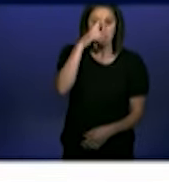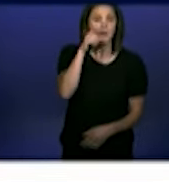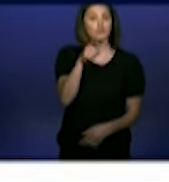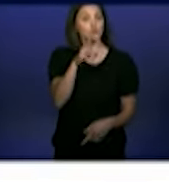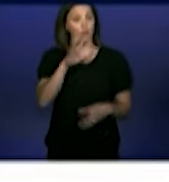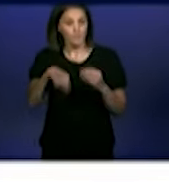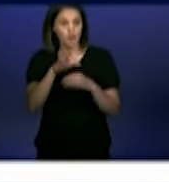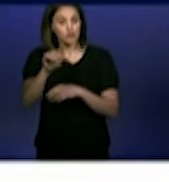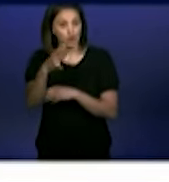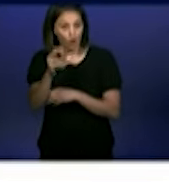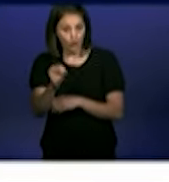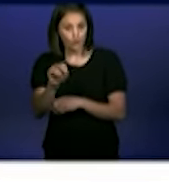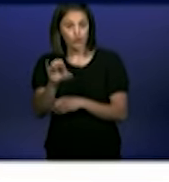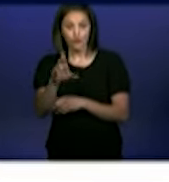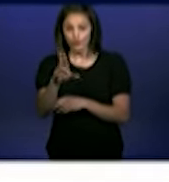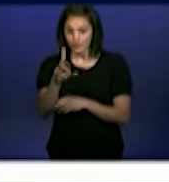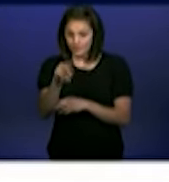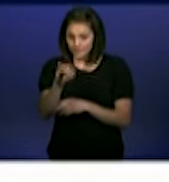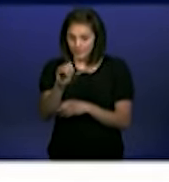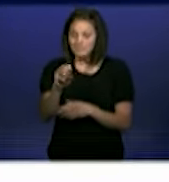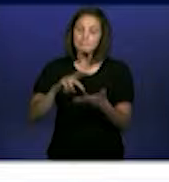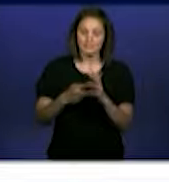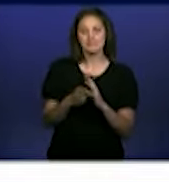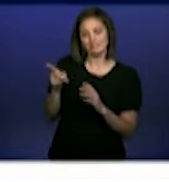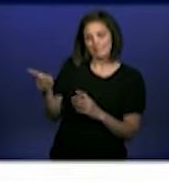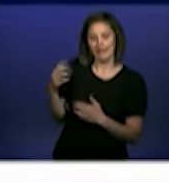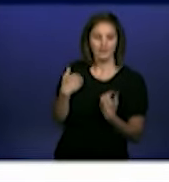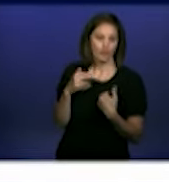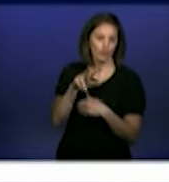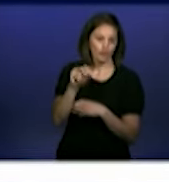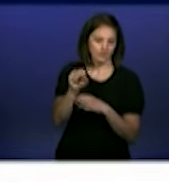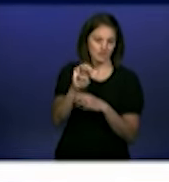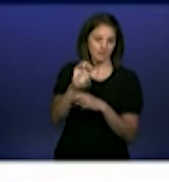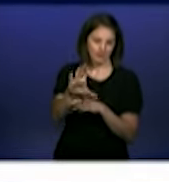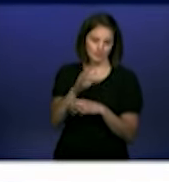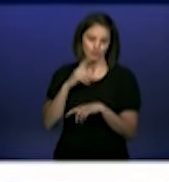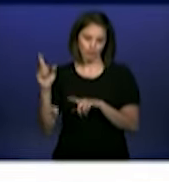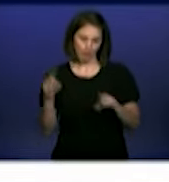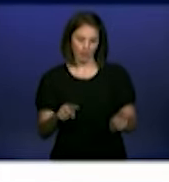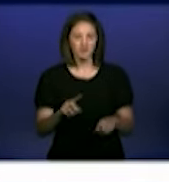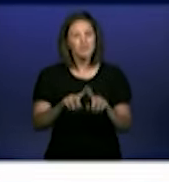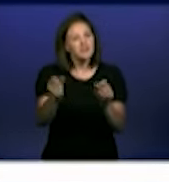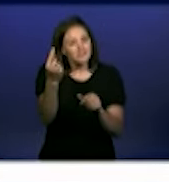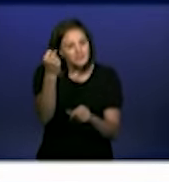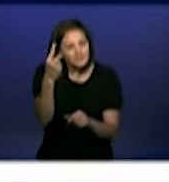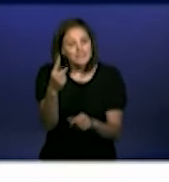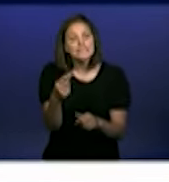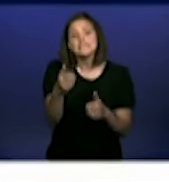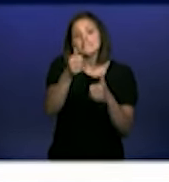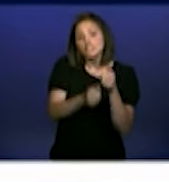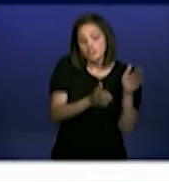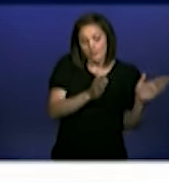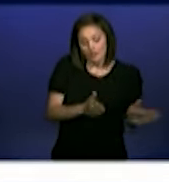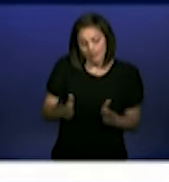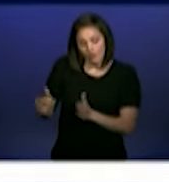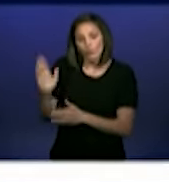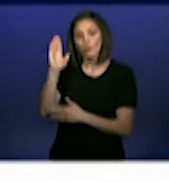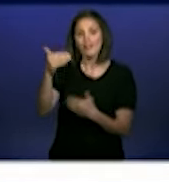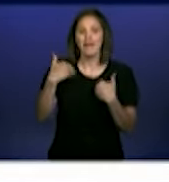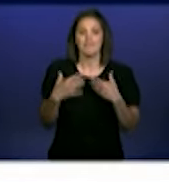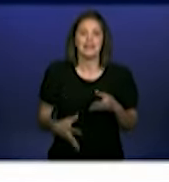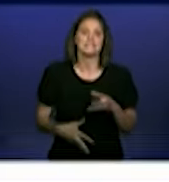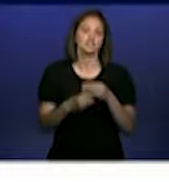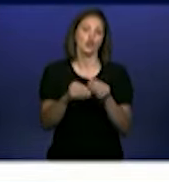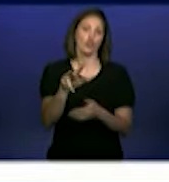a 30-second rebuttal on that. As a rebuttal, though, each candidate also gets an